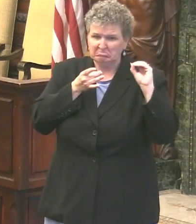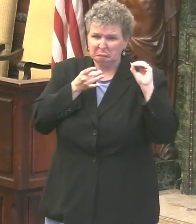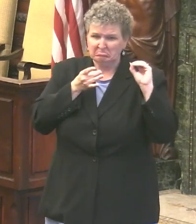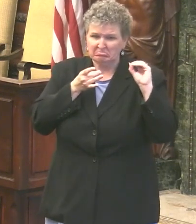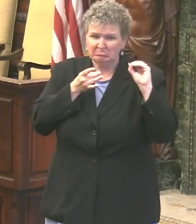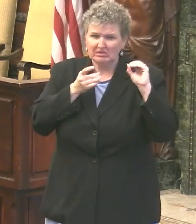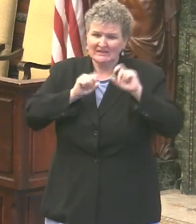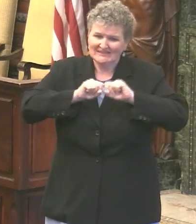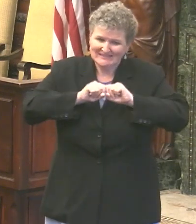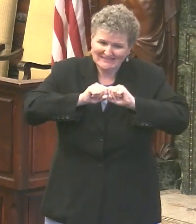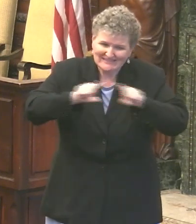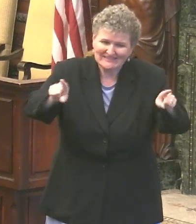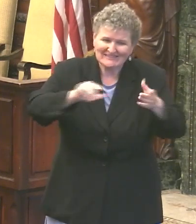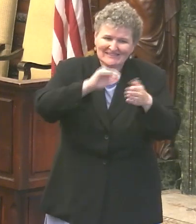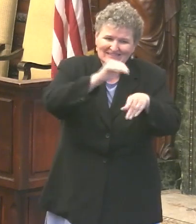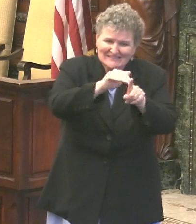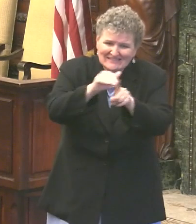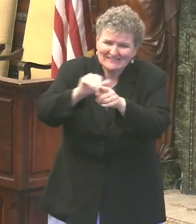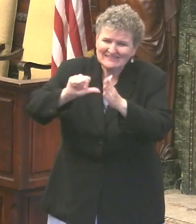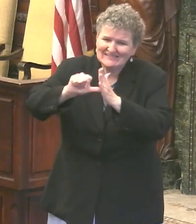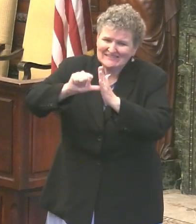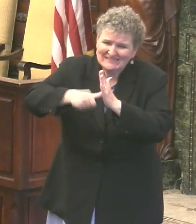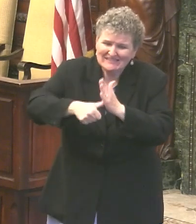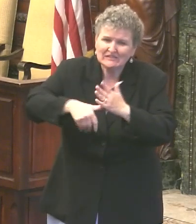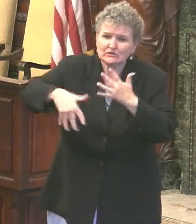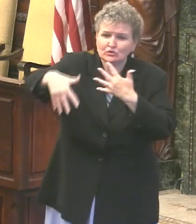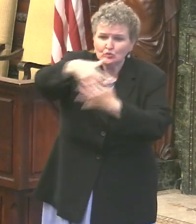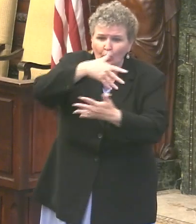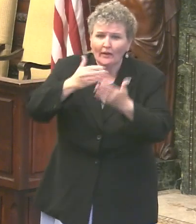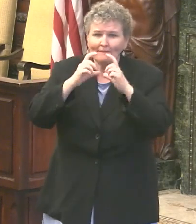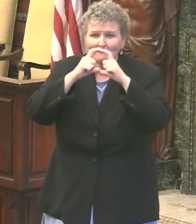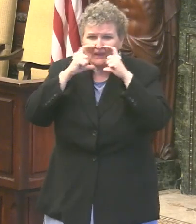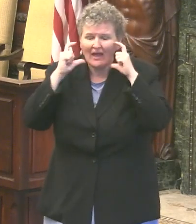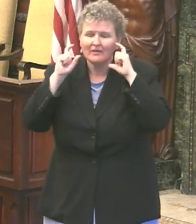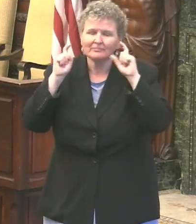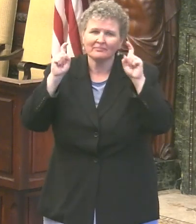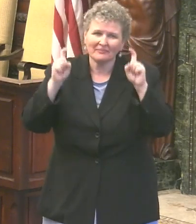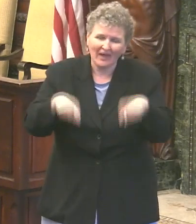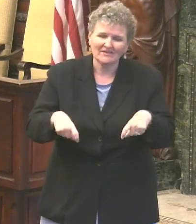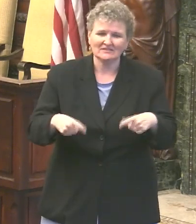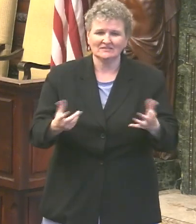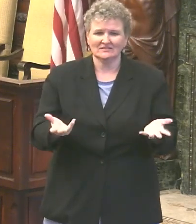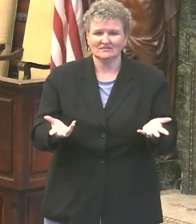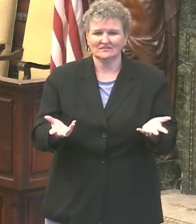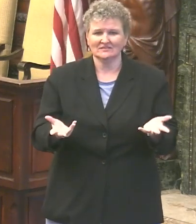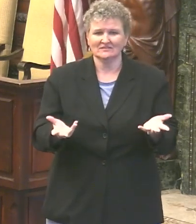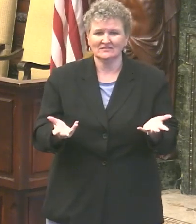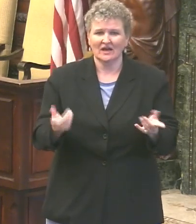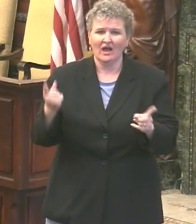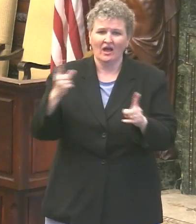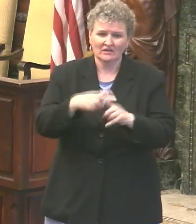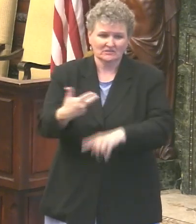enough. Wear a mask when you're around other people. We're going to have to be in that circumstance until we have a vaccine.